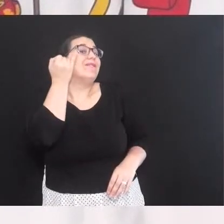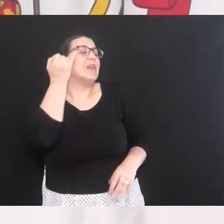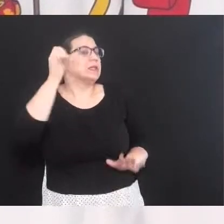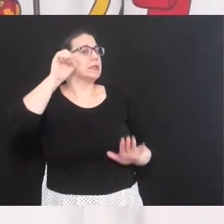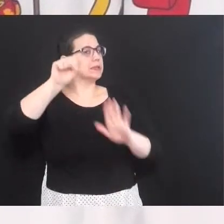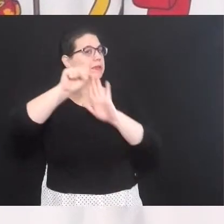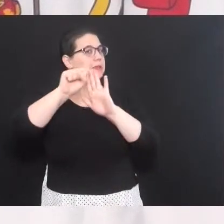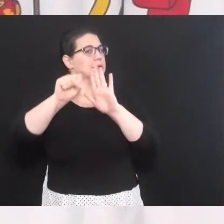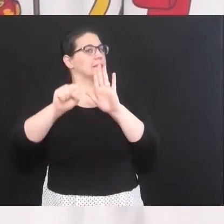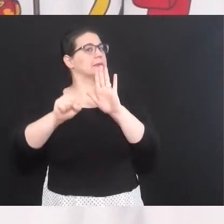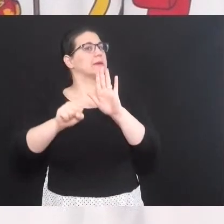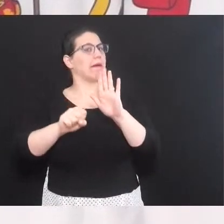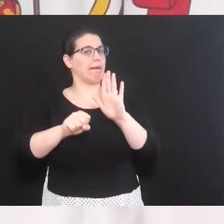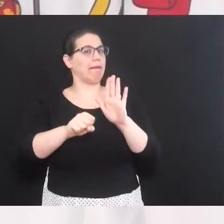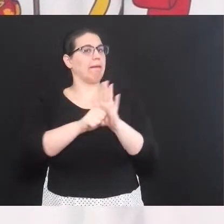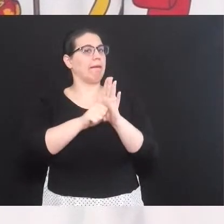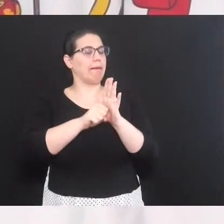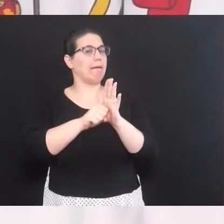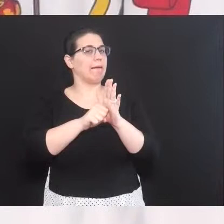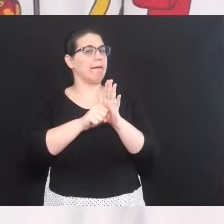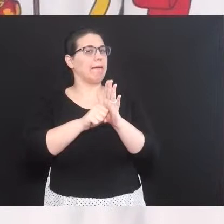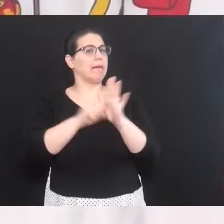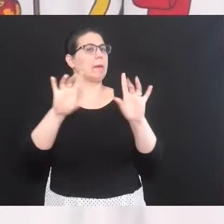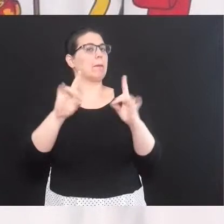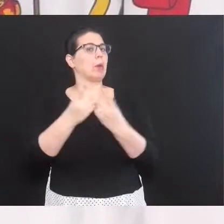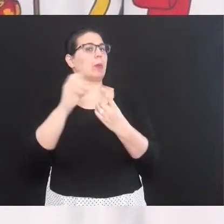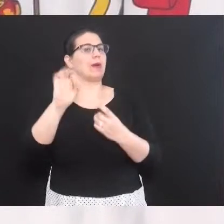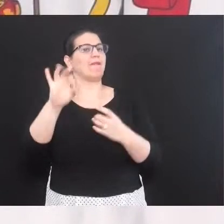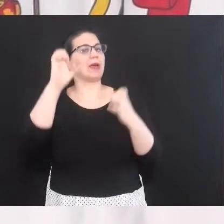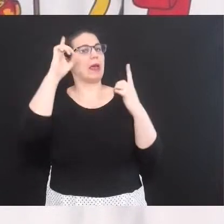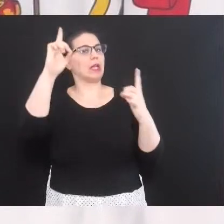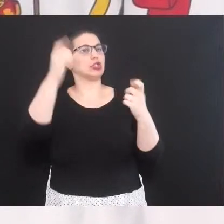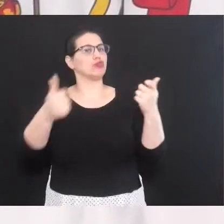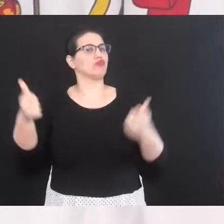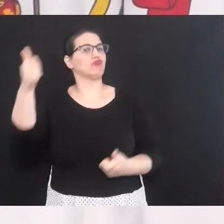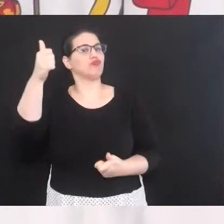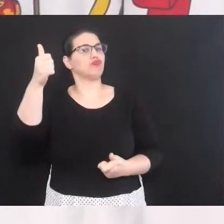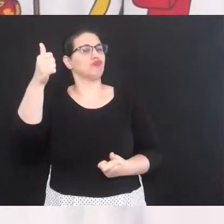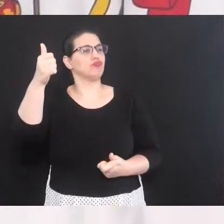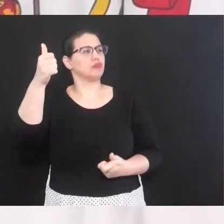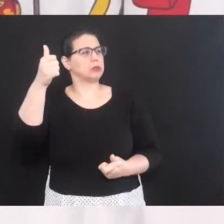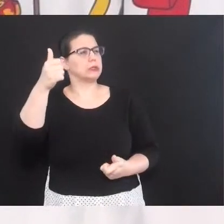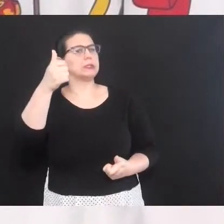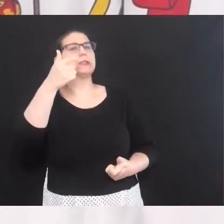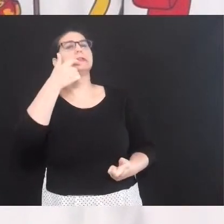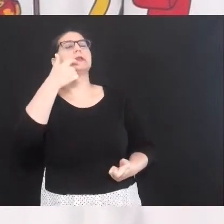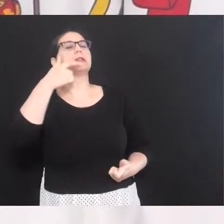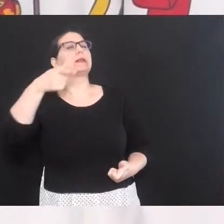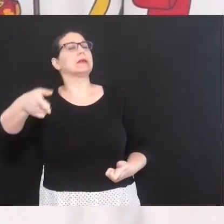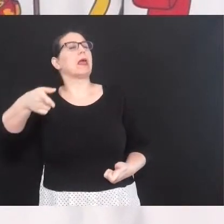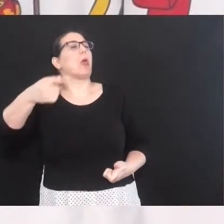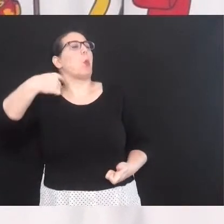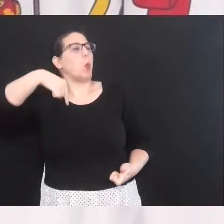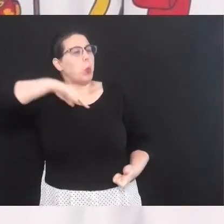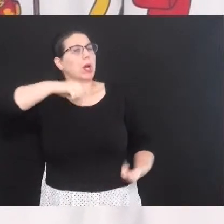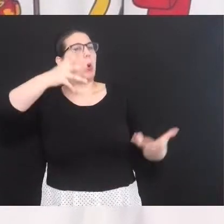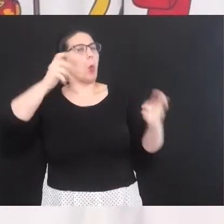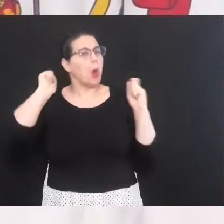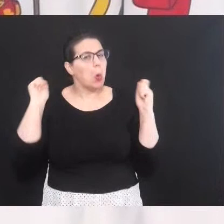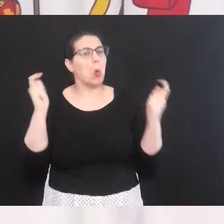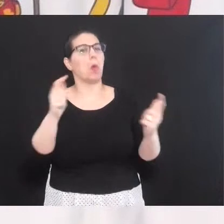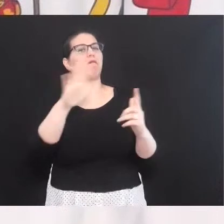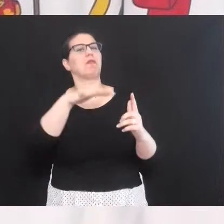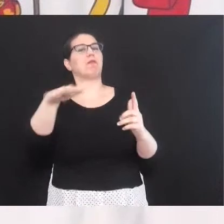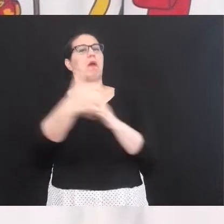Education had a vote saying, yes, we want to mandate masks across all 55 counties,